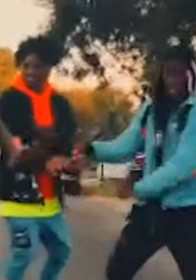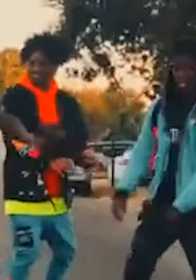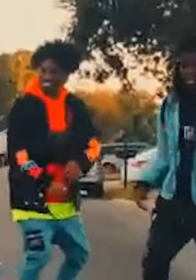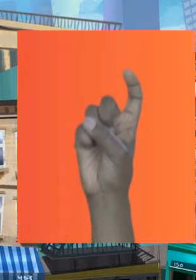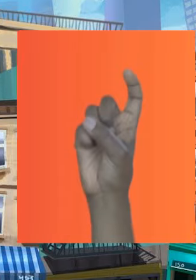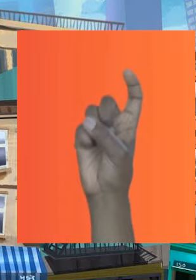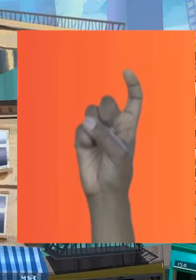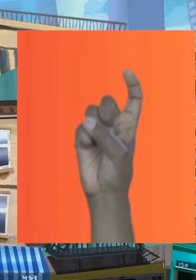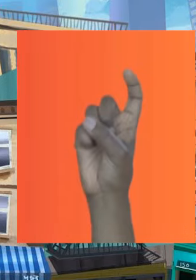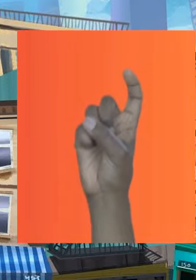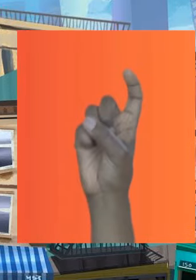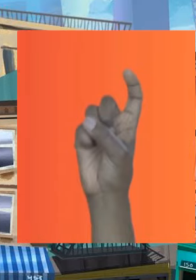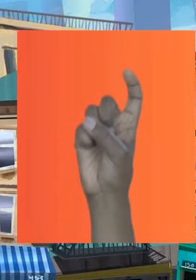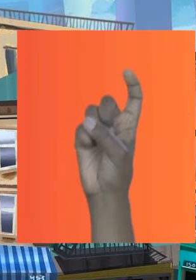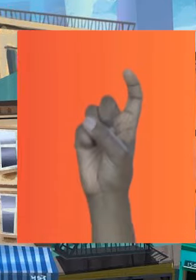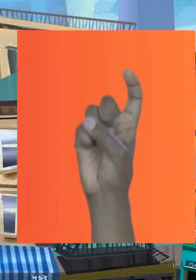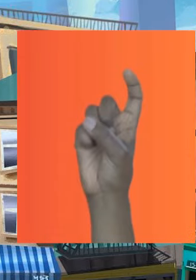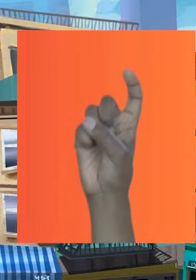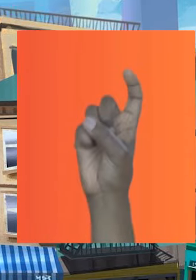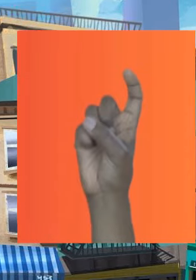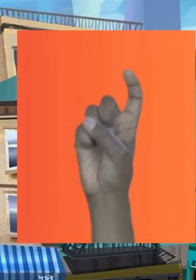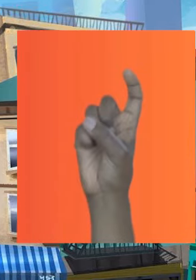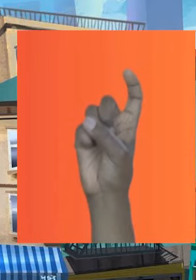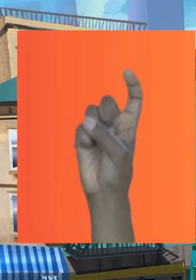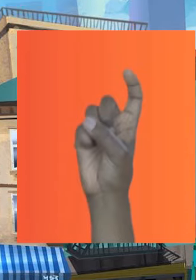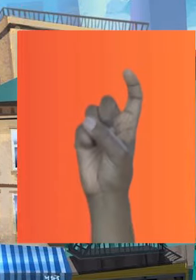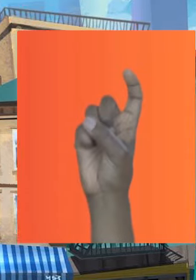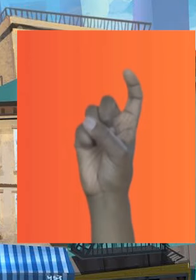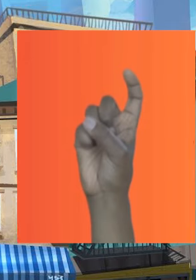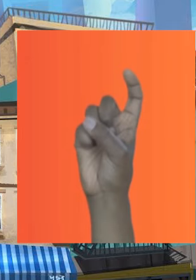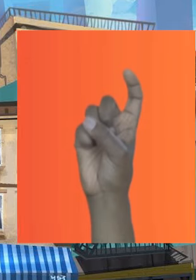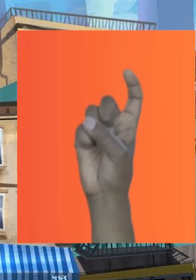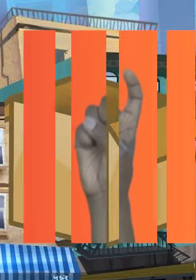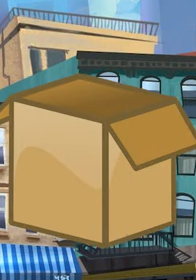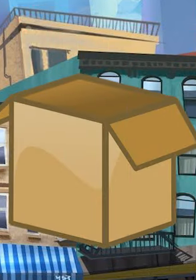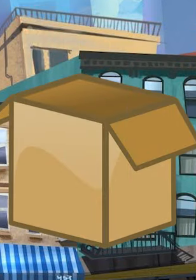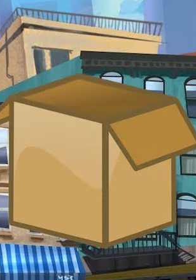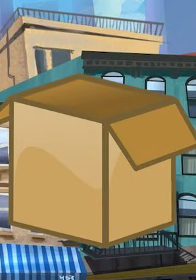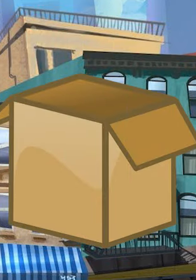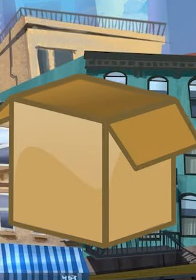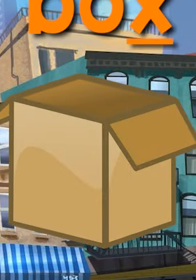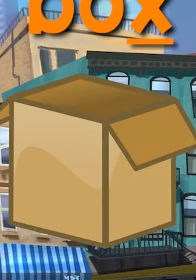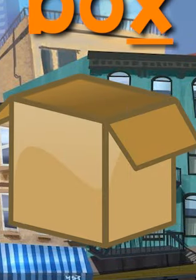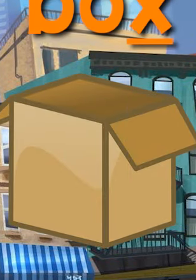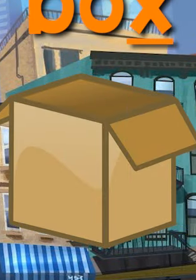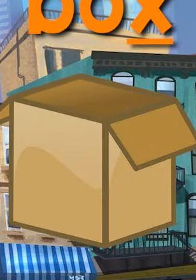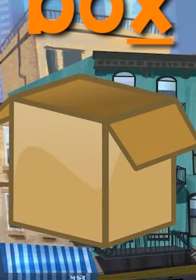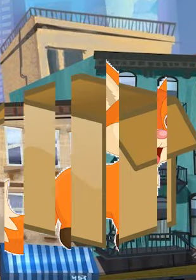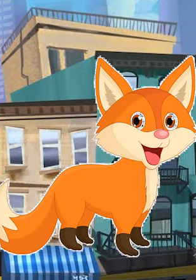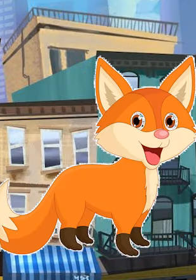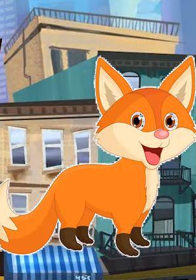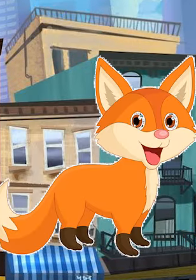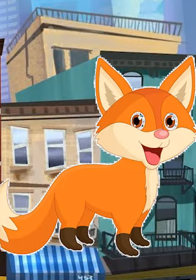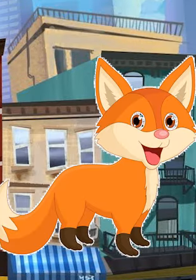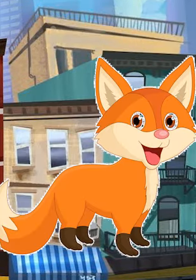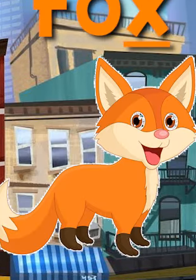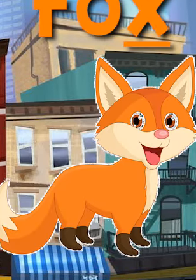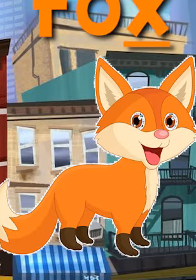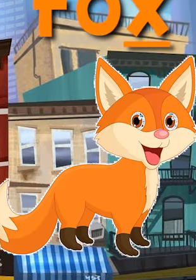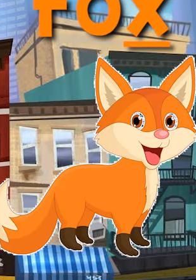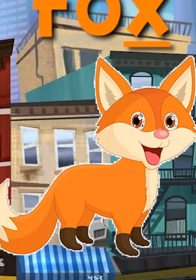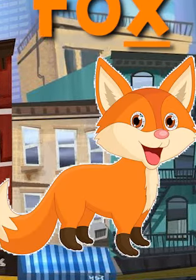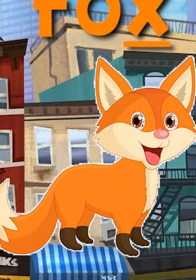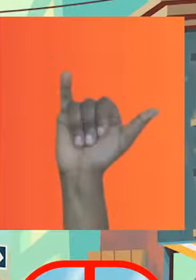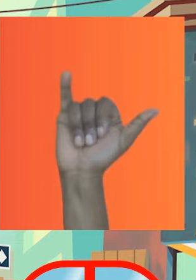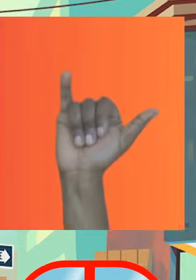100. Whoa. This is the letter X. This is the letter X. Like box. Do it. like